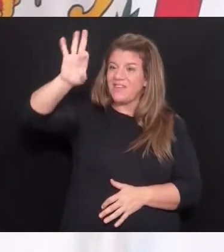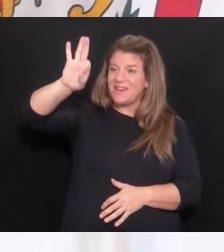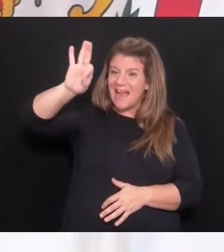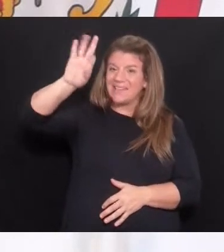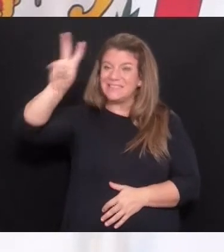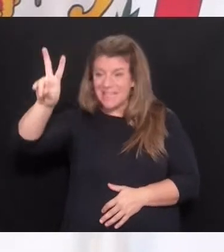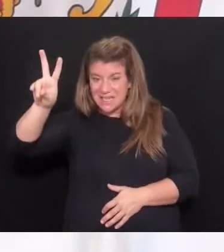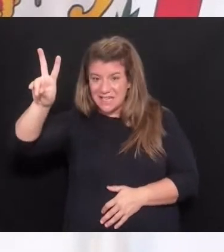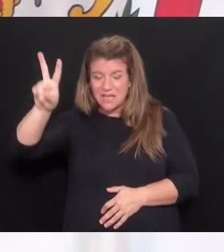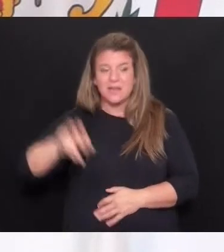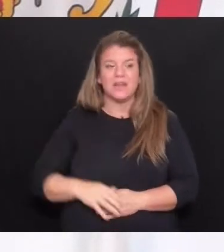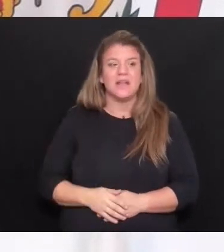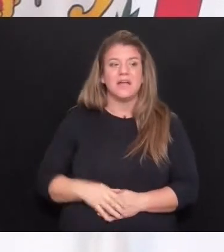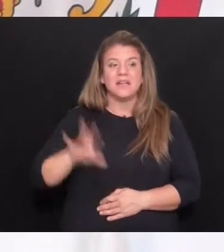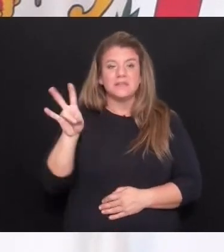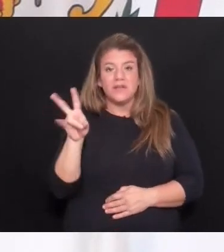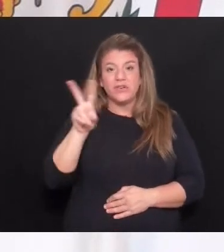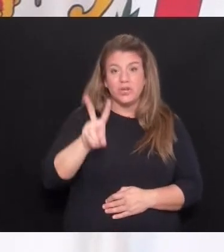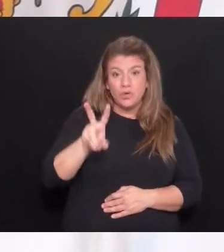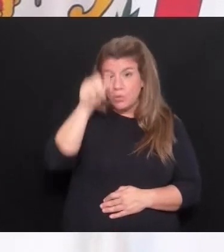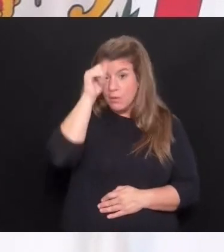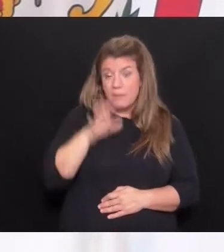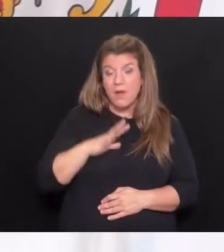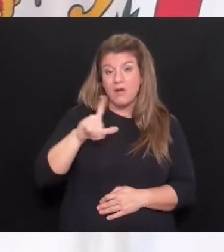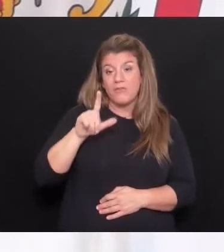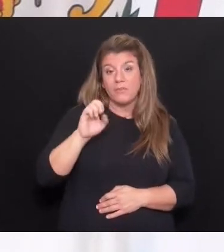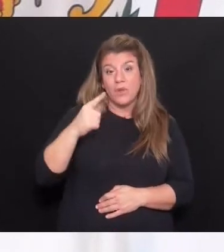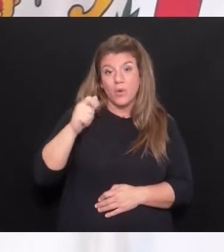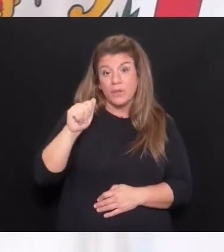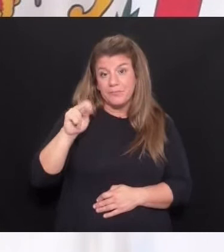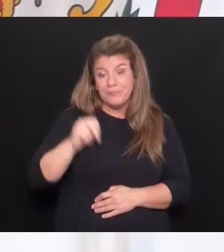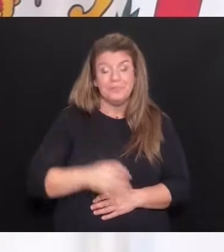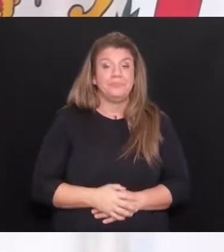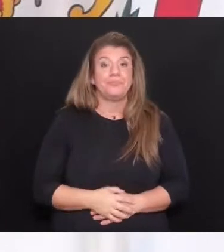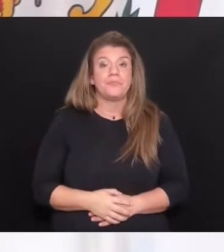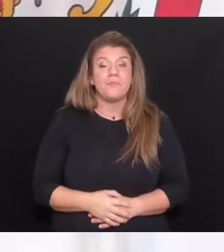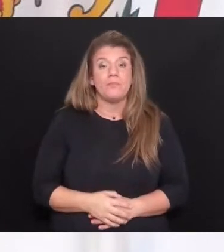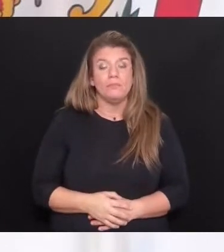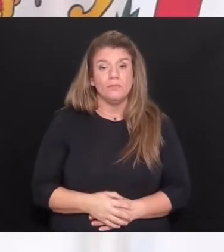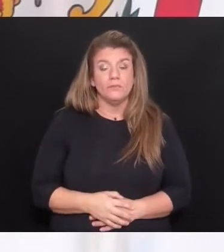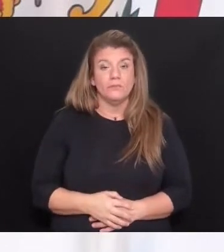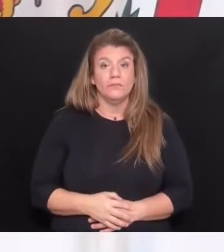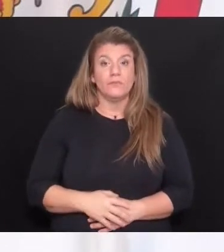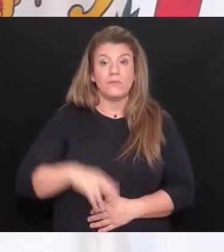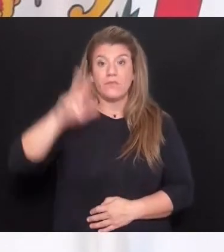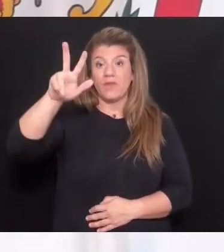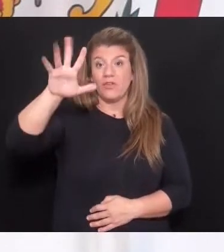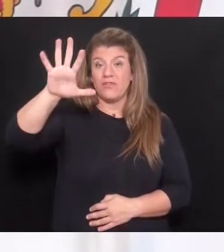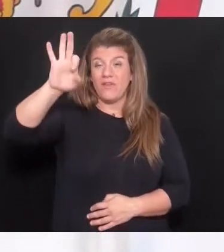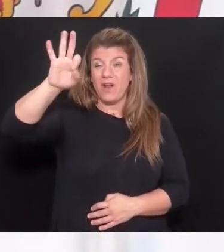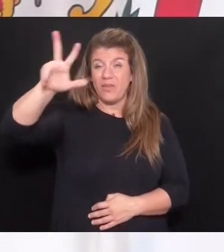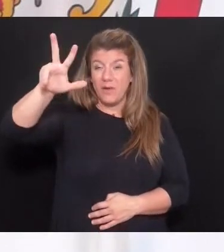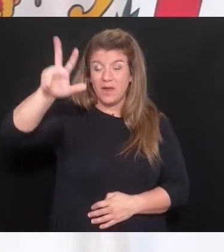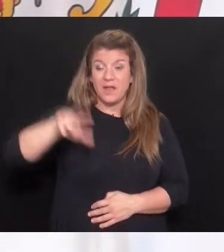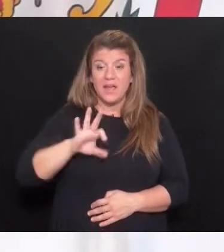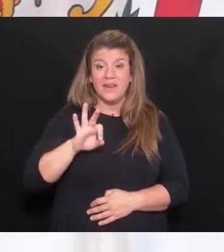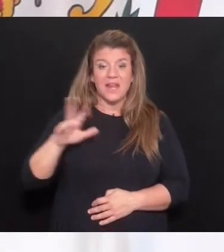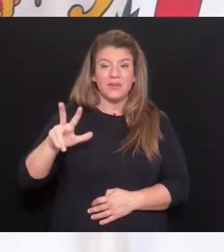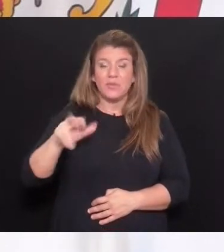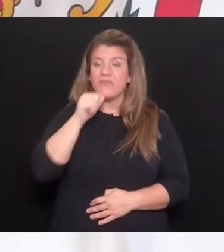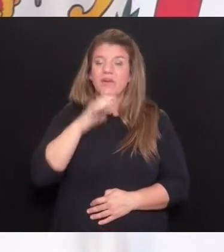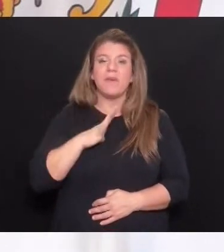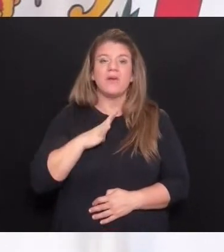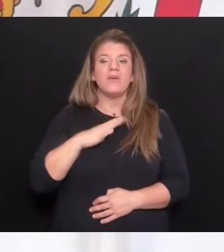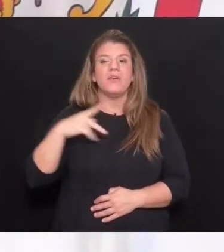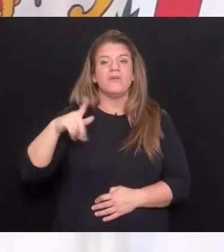3,592nd death, a 72-year-old male from Logan County. The 3,593rd death, a 93-year-old